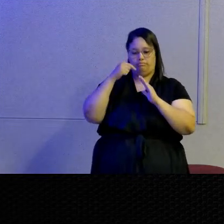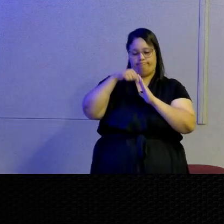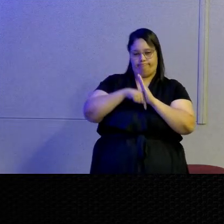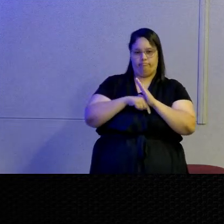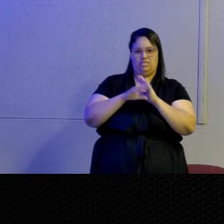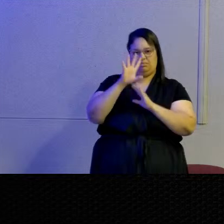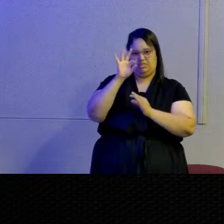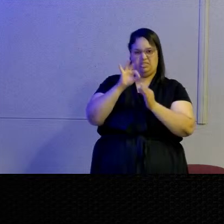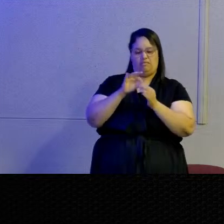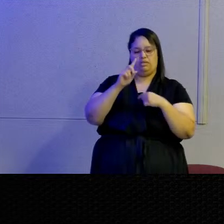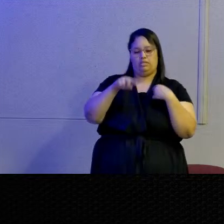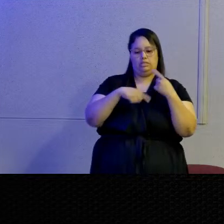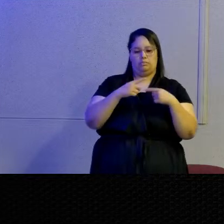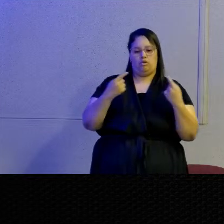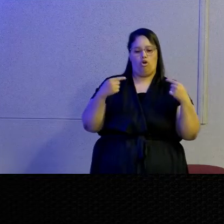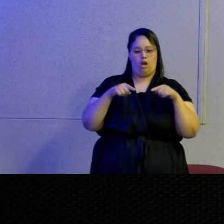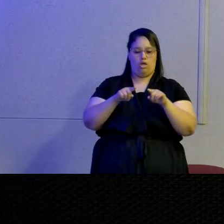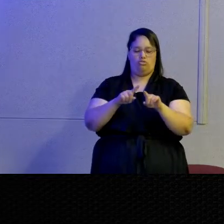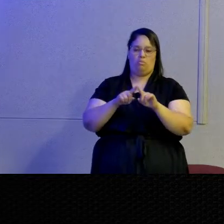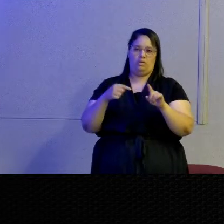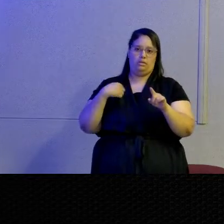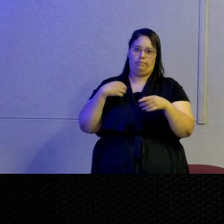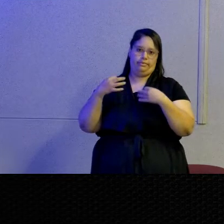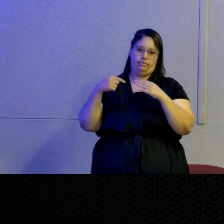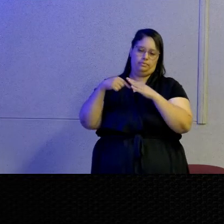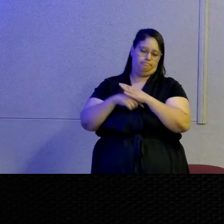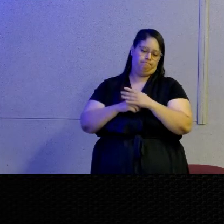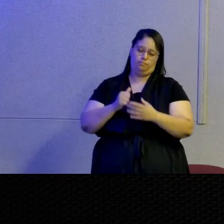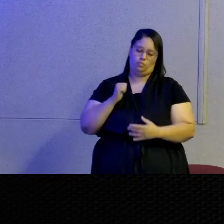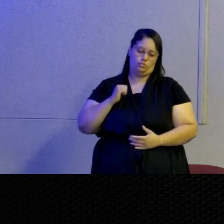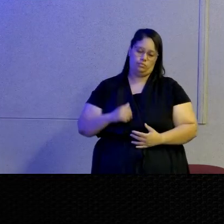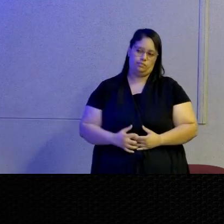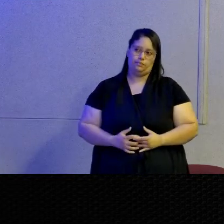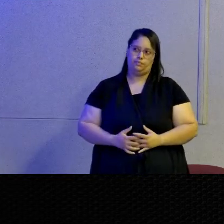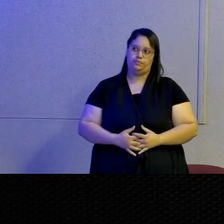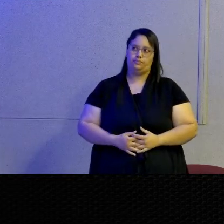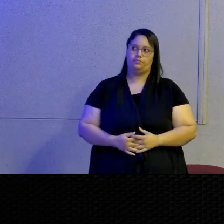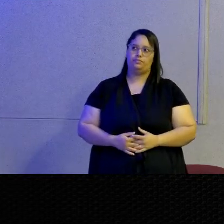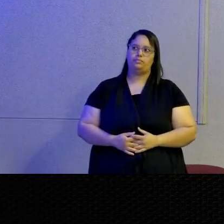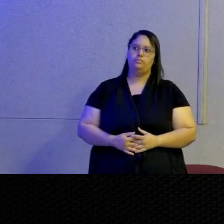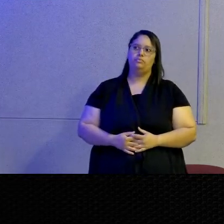specific spin correlation that I won't go into in detail.